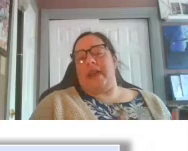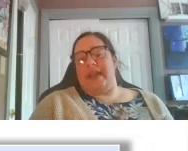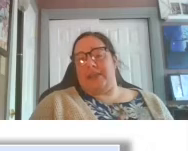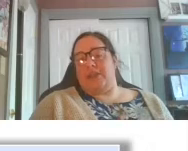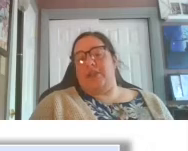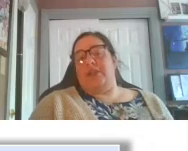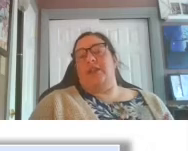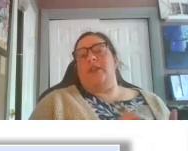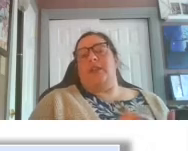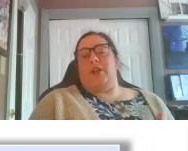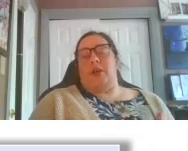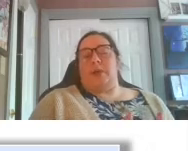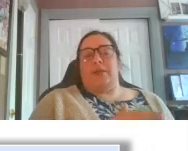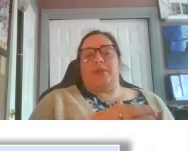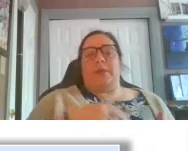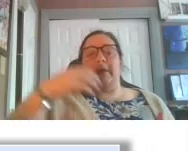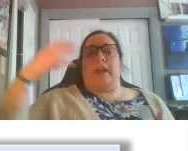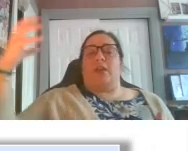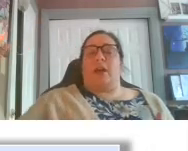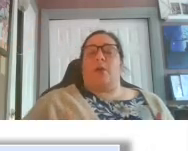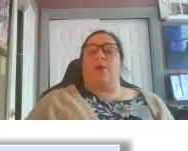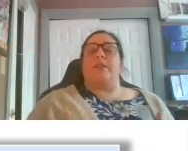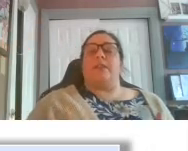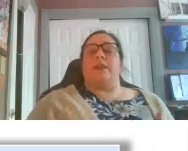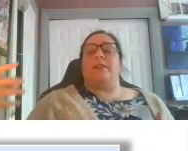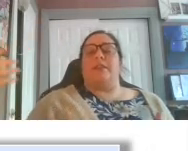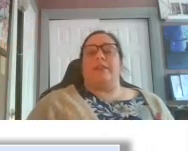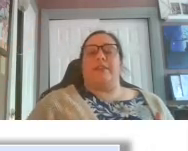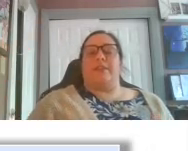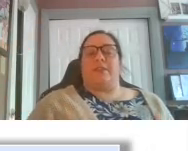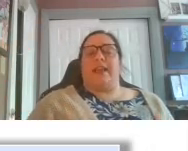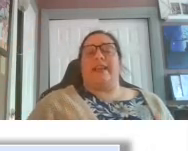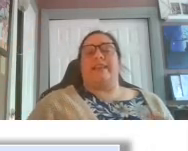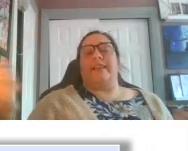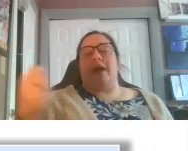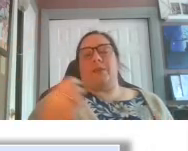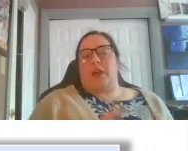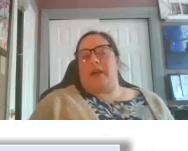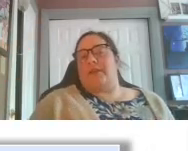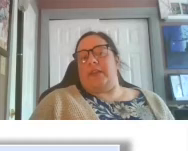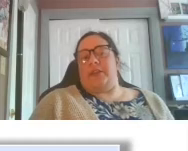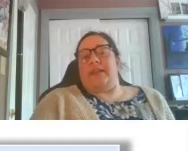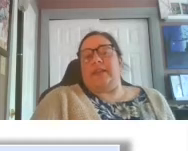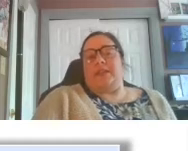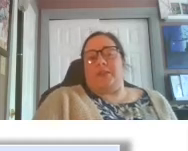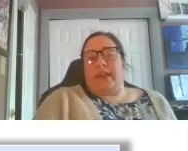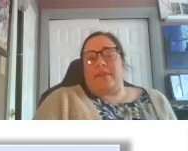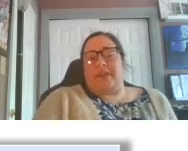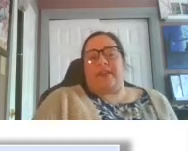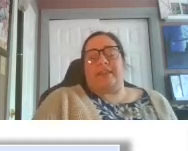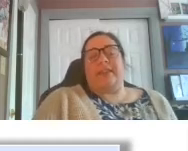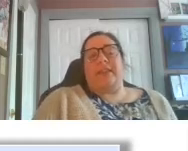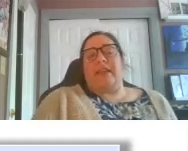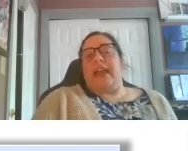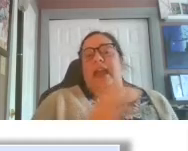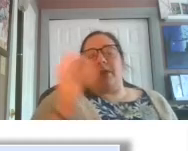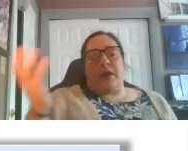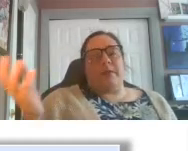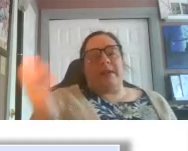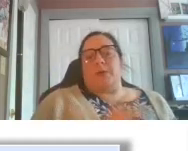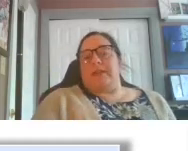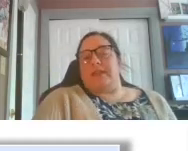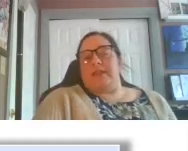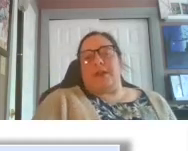at a younger age. It used to be we got a lot of older adults in their 70s or 80s. Now it's a lot of in their 60s or 70s.